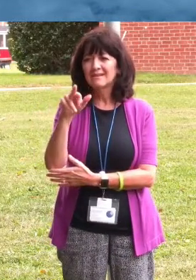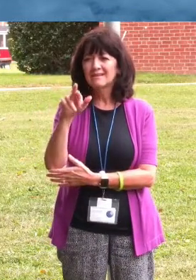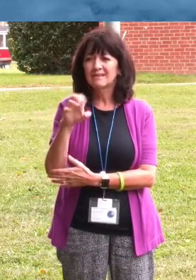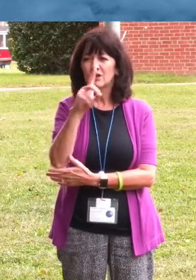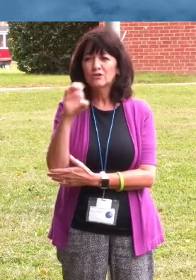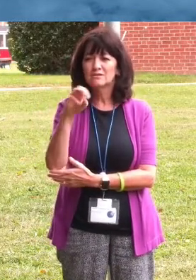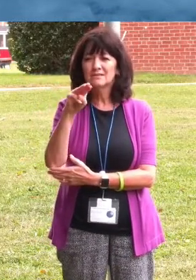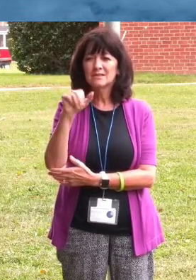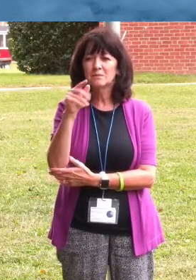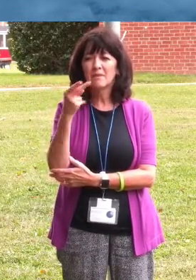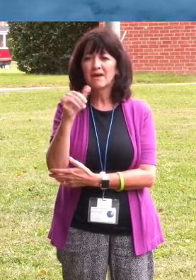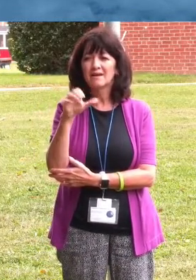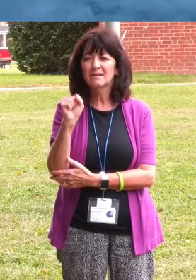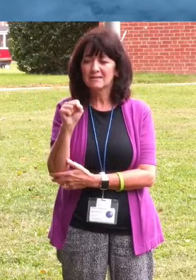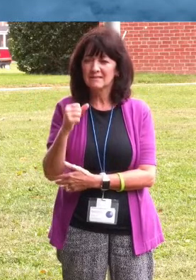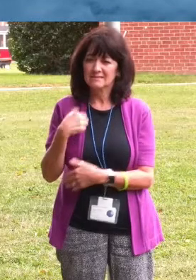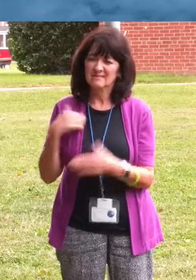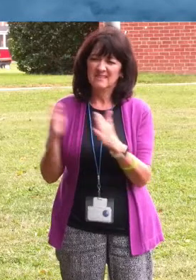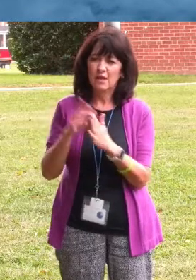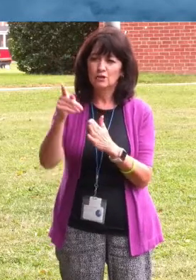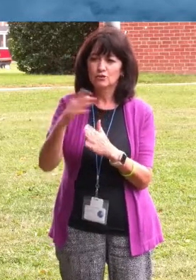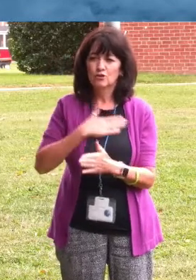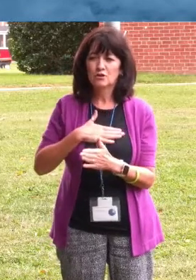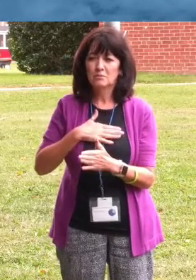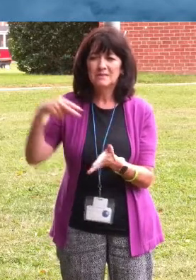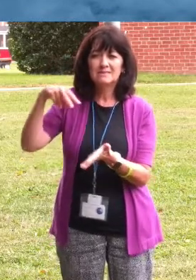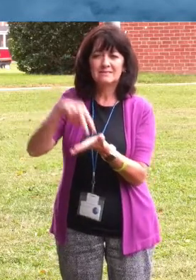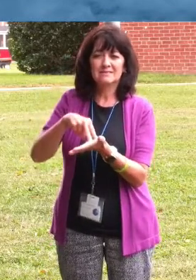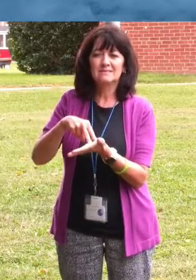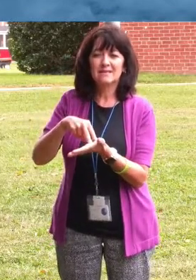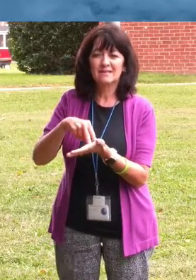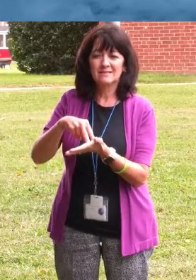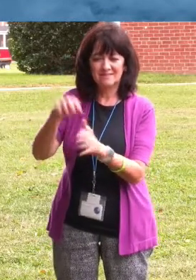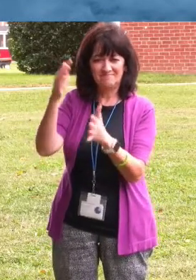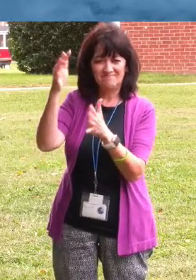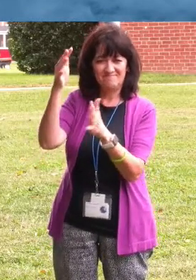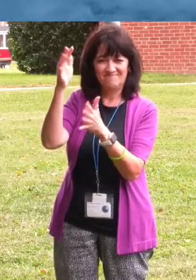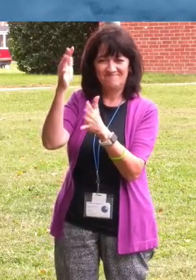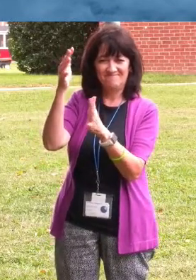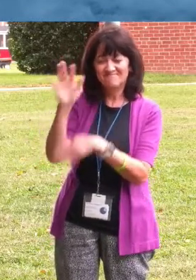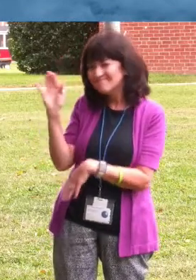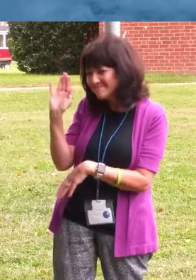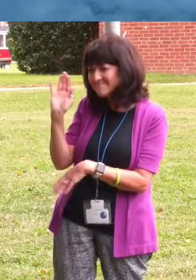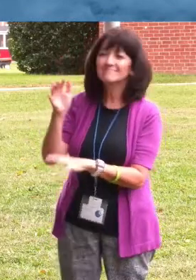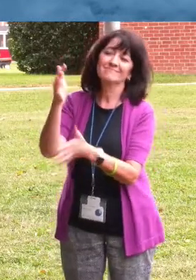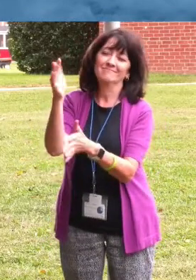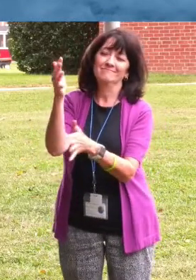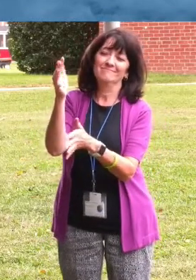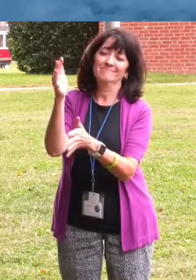stand for her tremendous work. This is not just